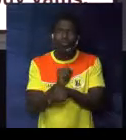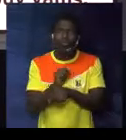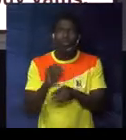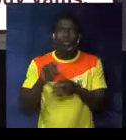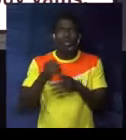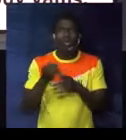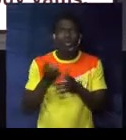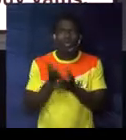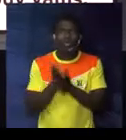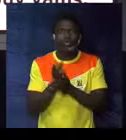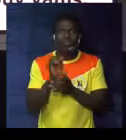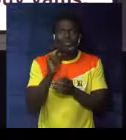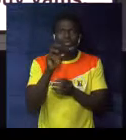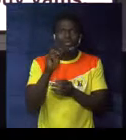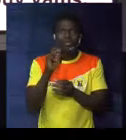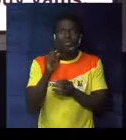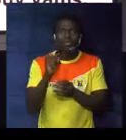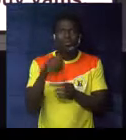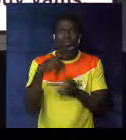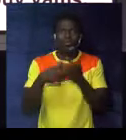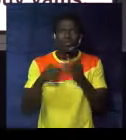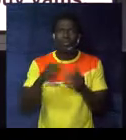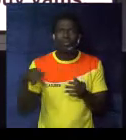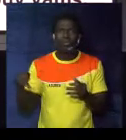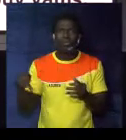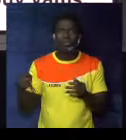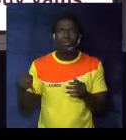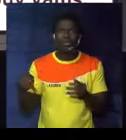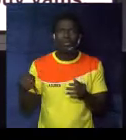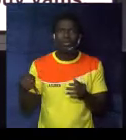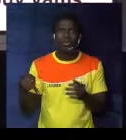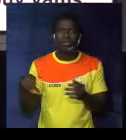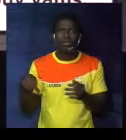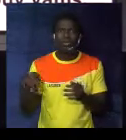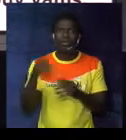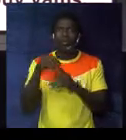homework either through SMS, WhatsApp,